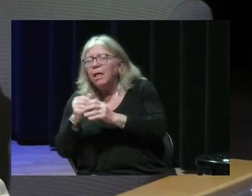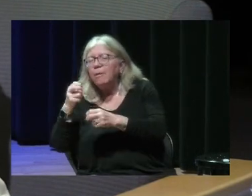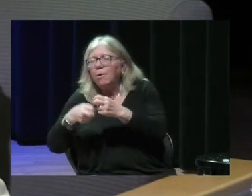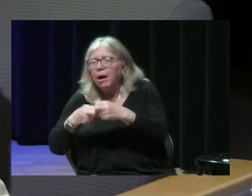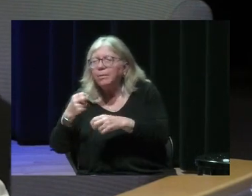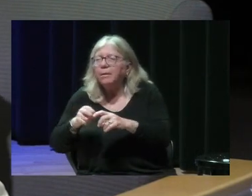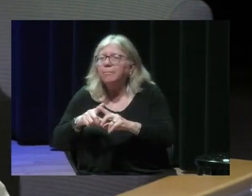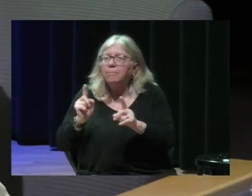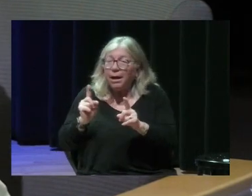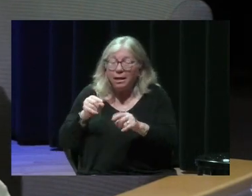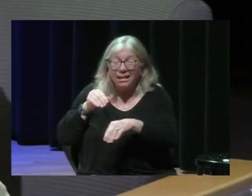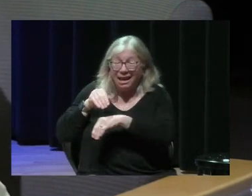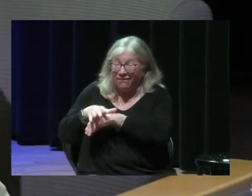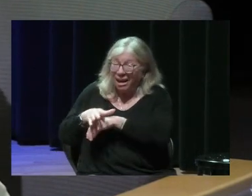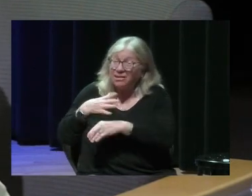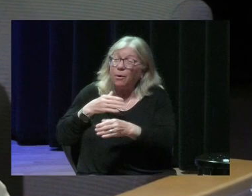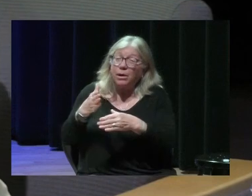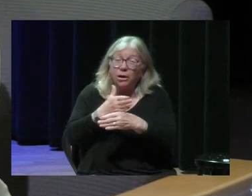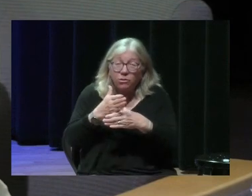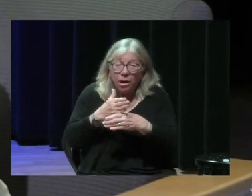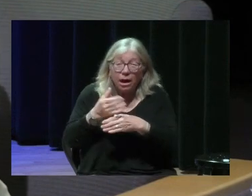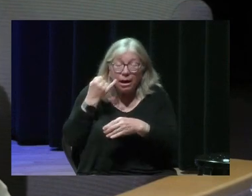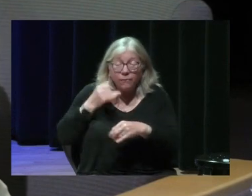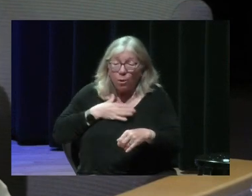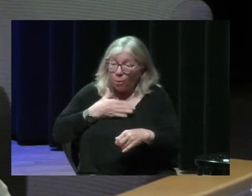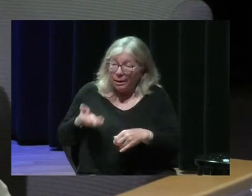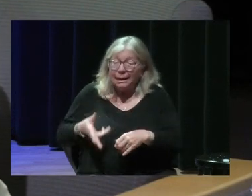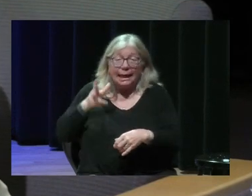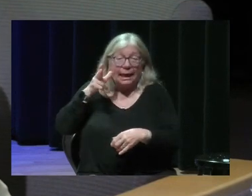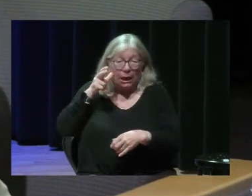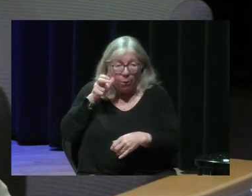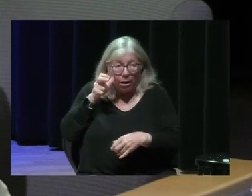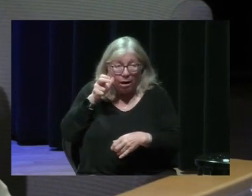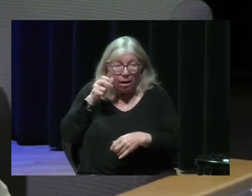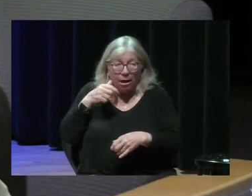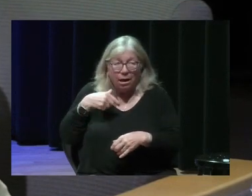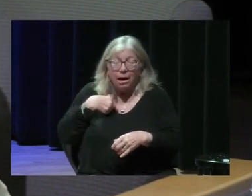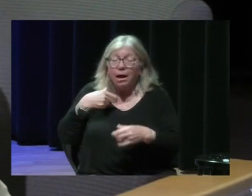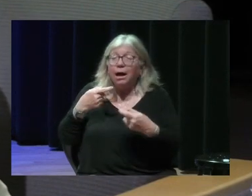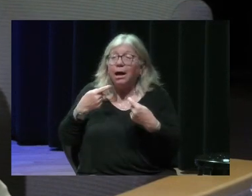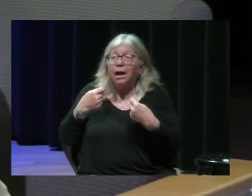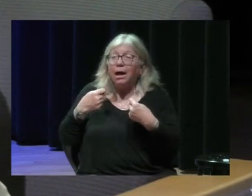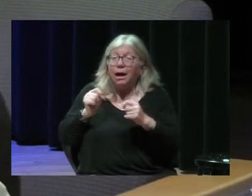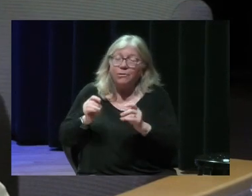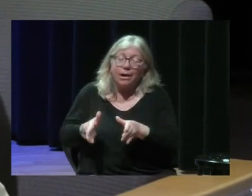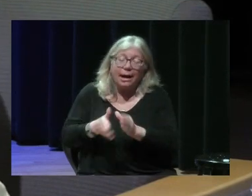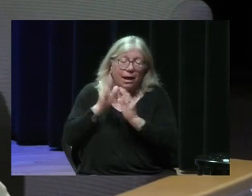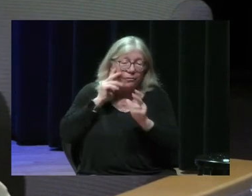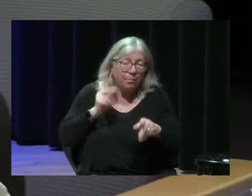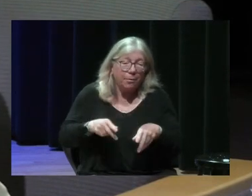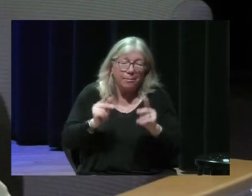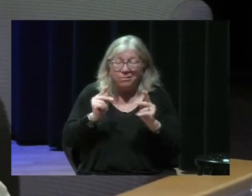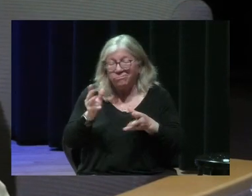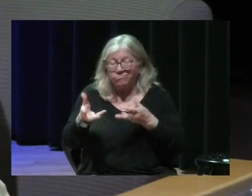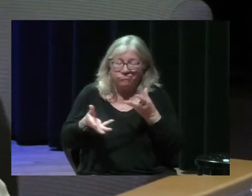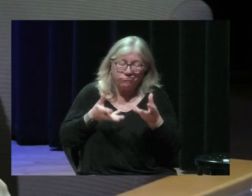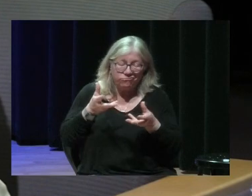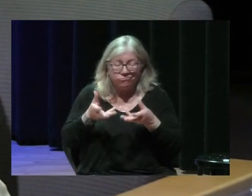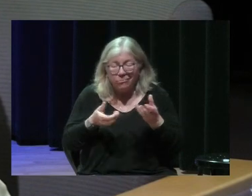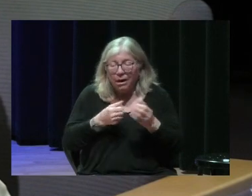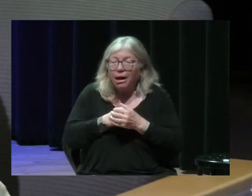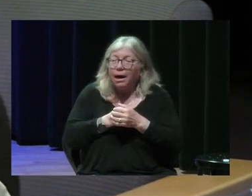But the advice that I would like to share, if you are willing to hear it, I try to ask for permission. Sometimes I get in front of myself,